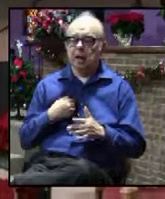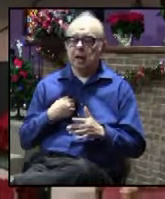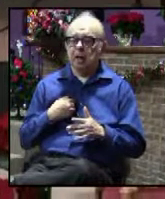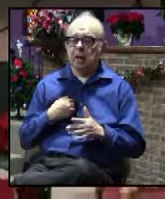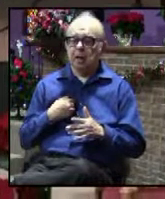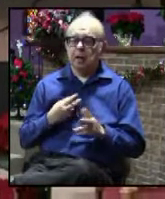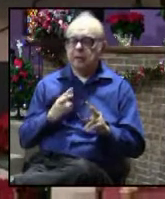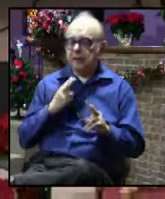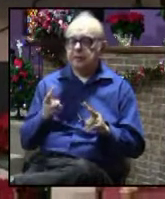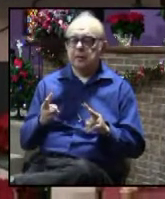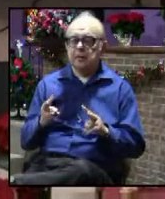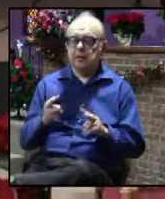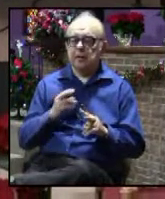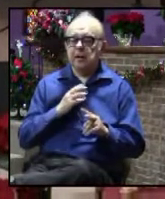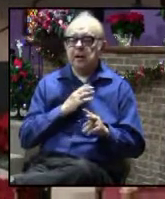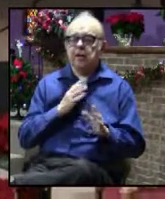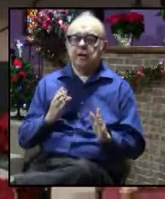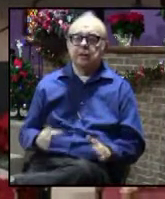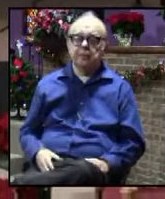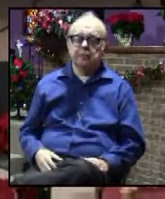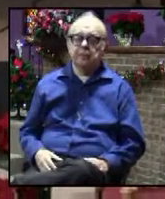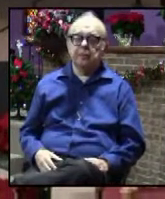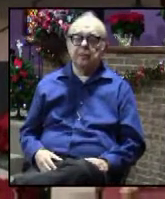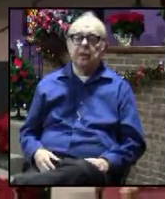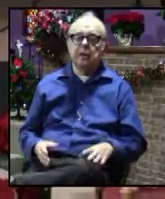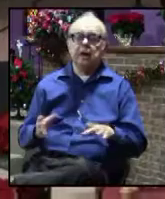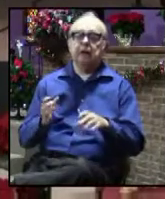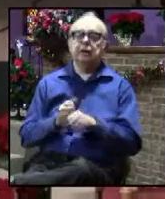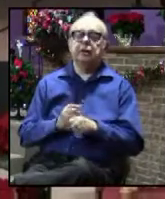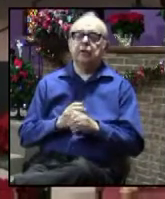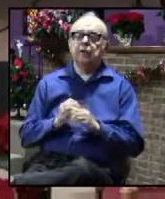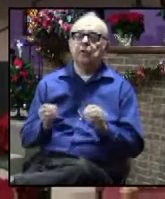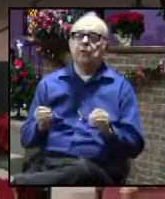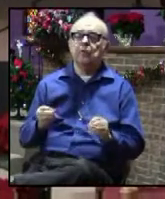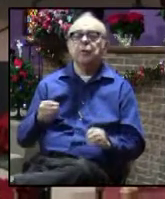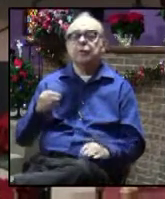when I see Christians disrespected and made fun of